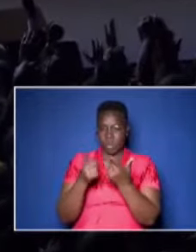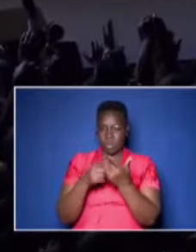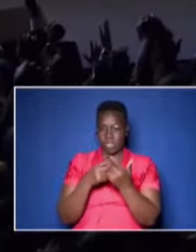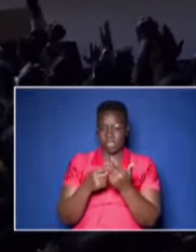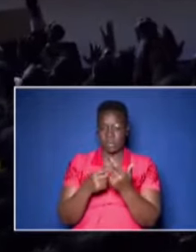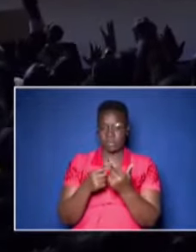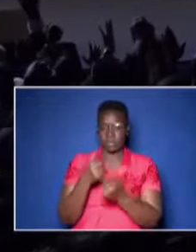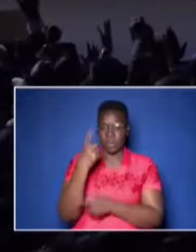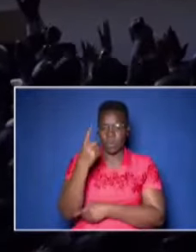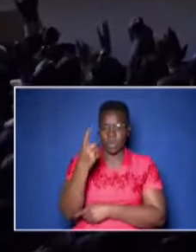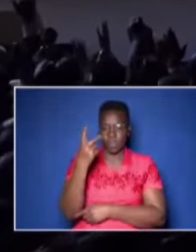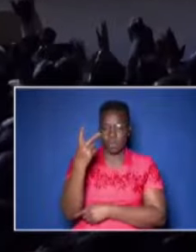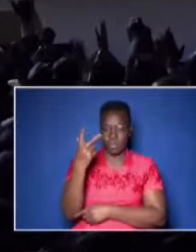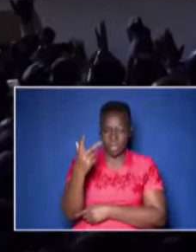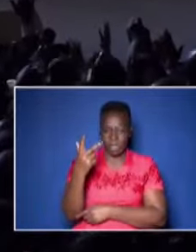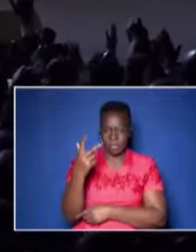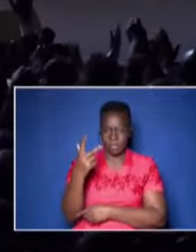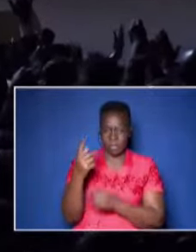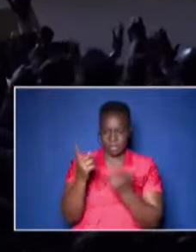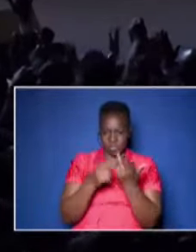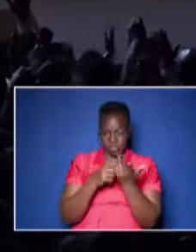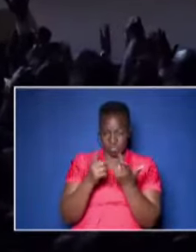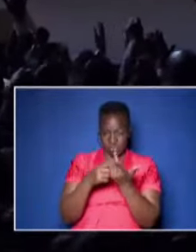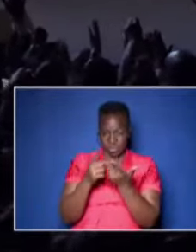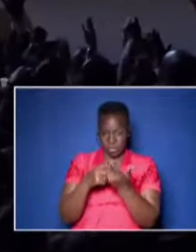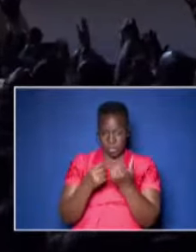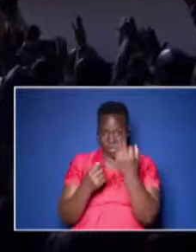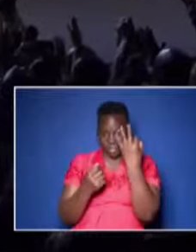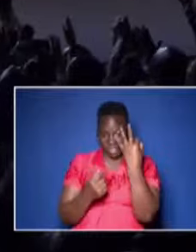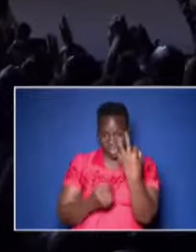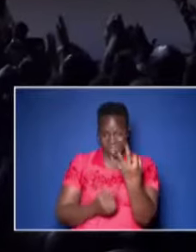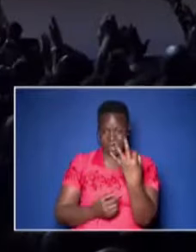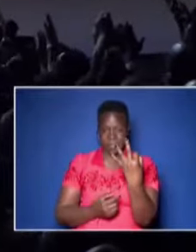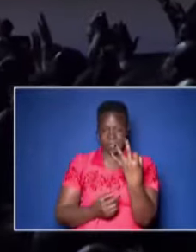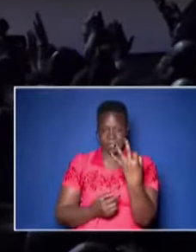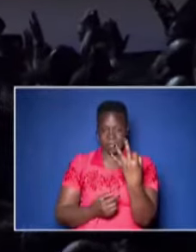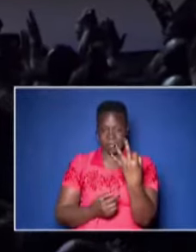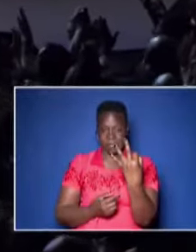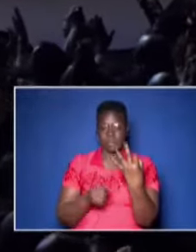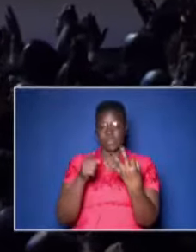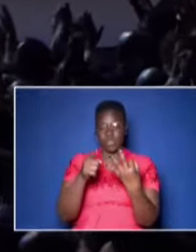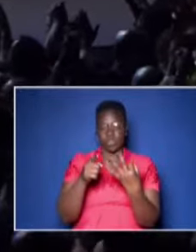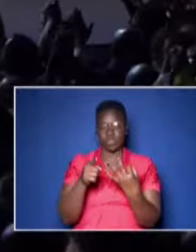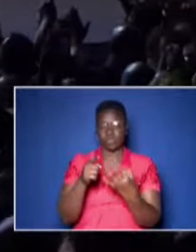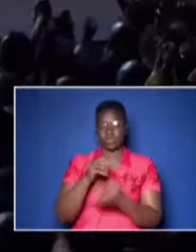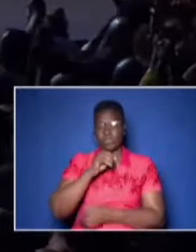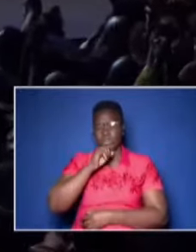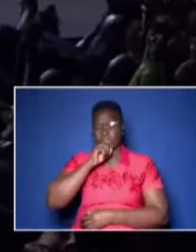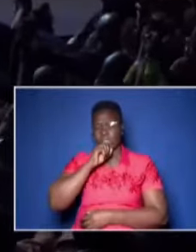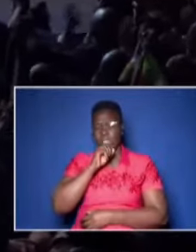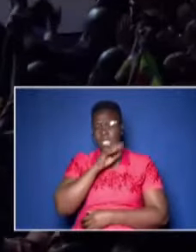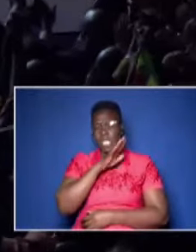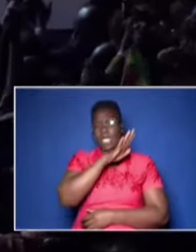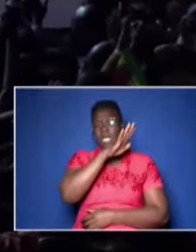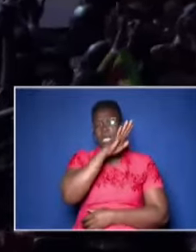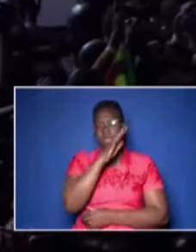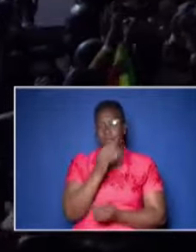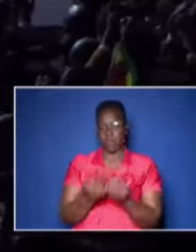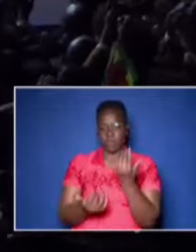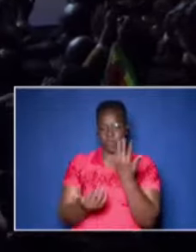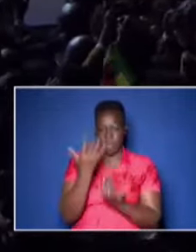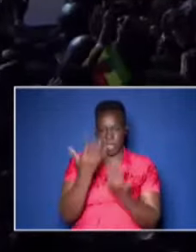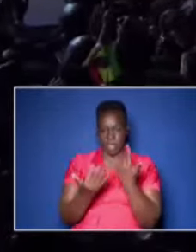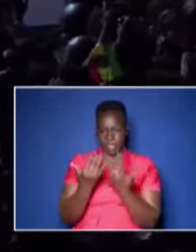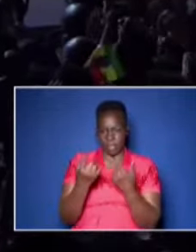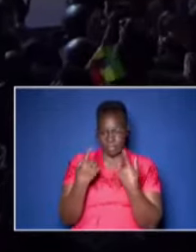say three when I say three you're going to cry fire are you ready are